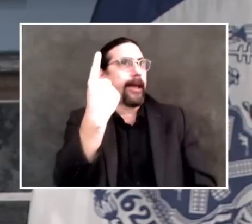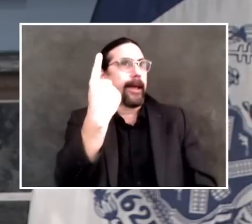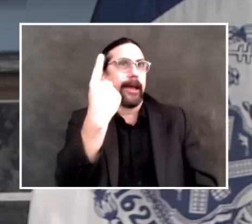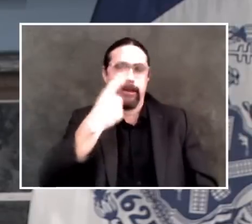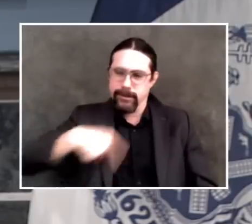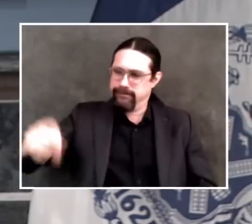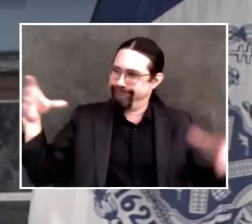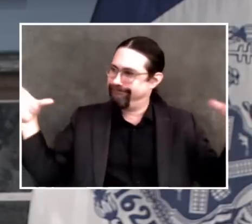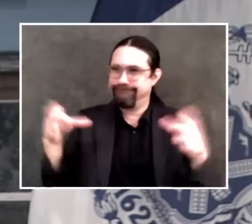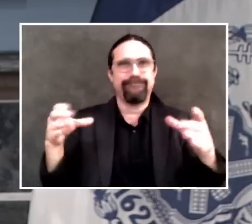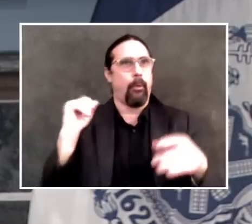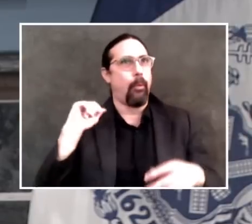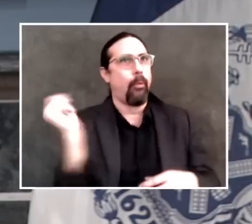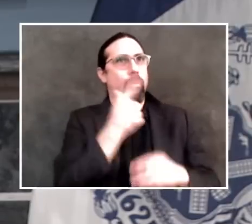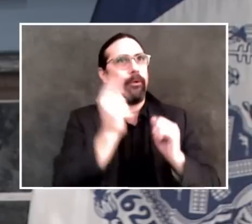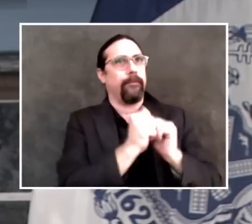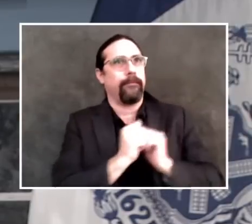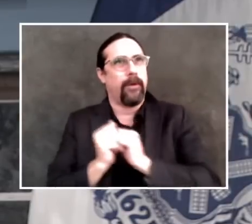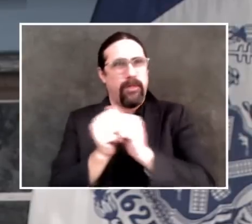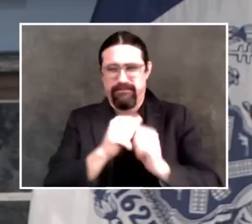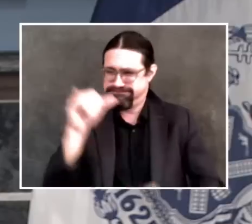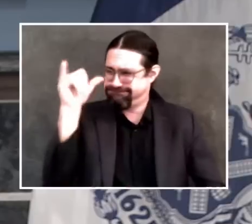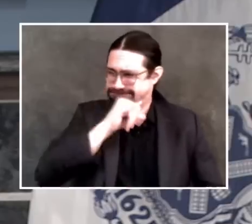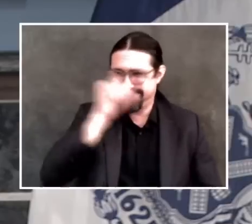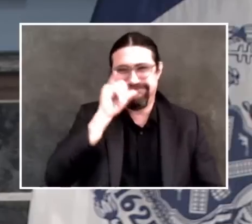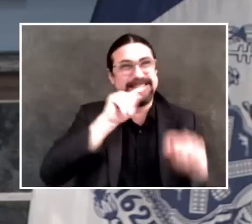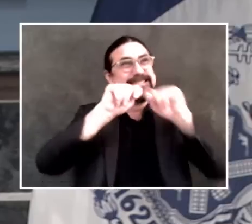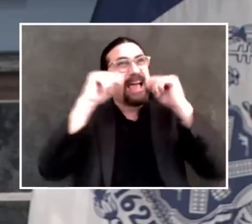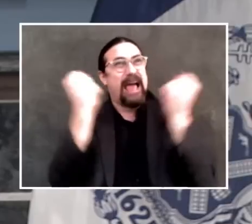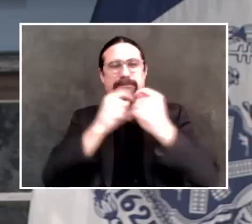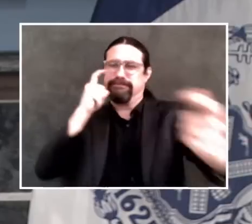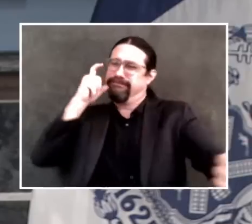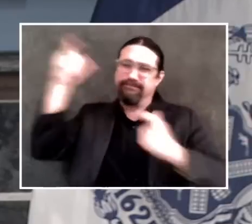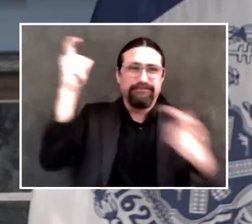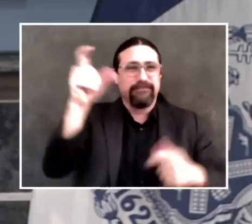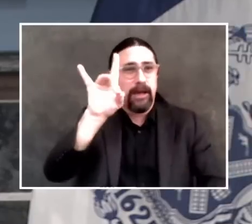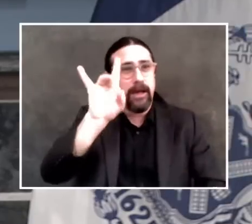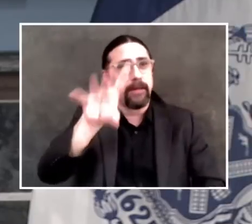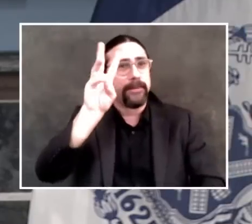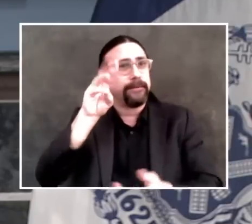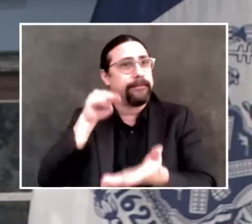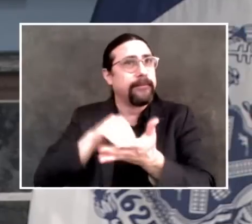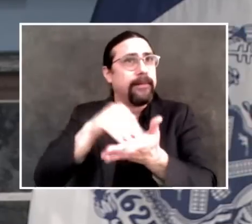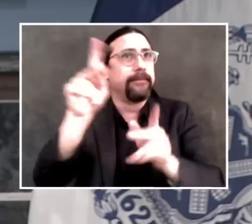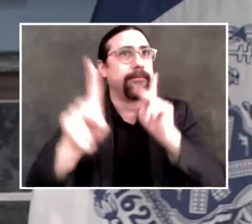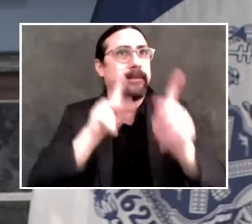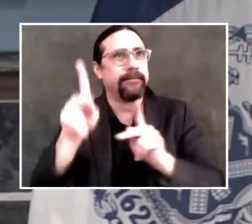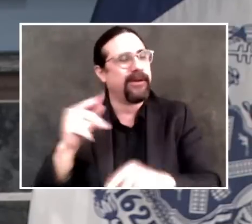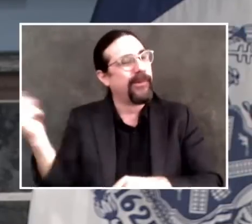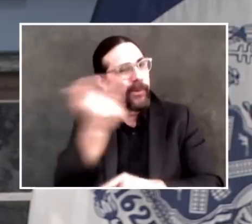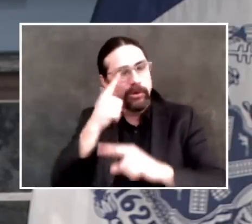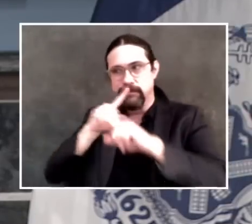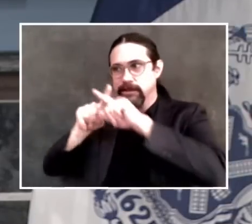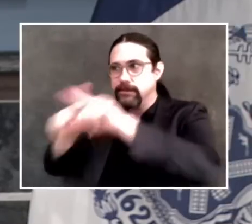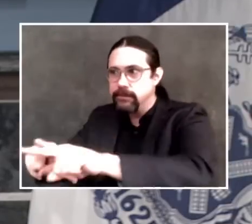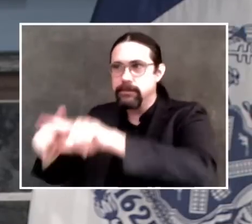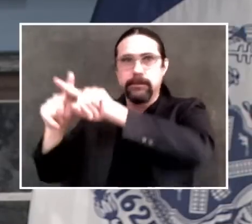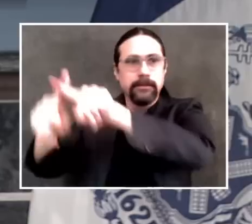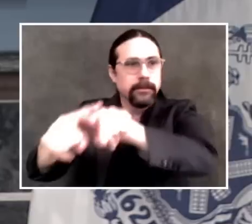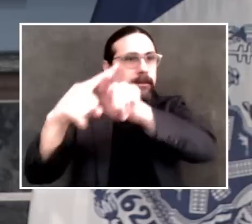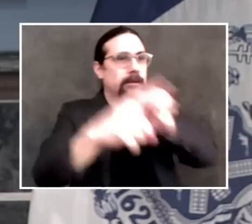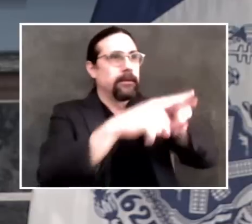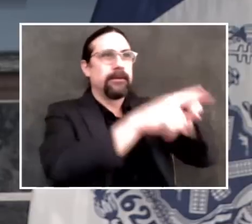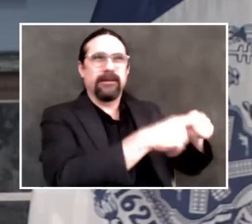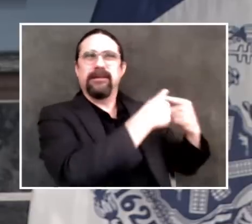moment. 8.6 million people, we all are depending on each other now. So if someone in your family, someone in your life, or someone on the street